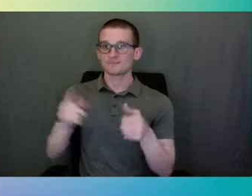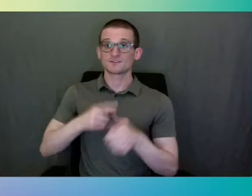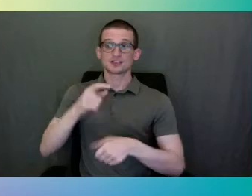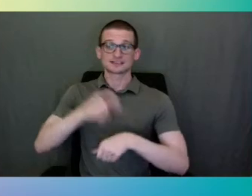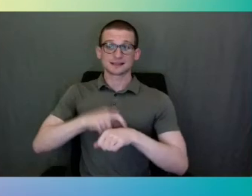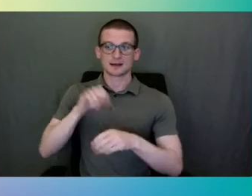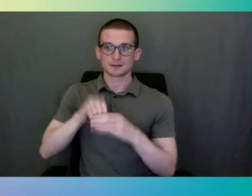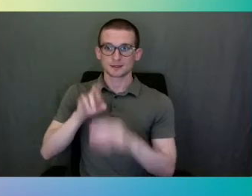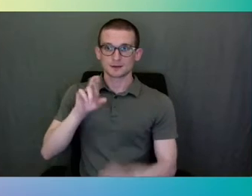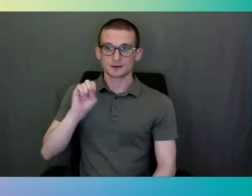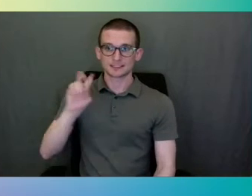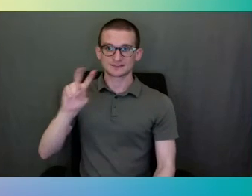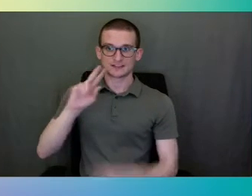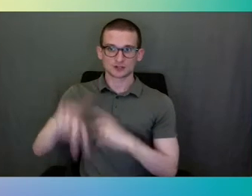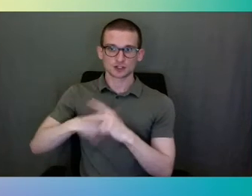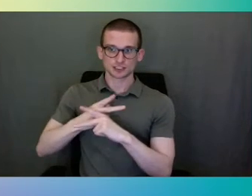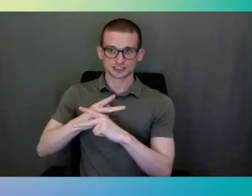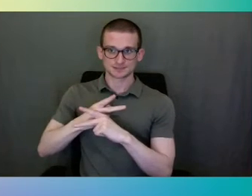version.